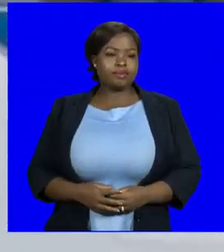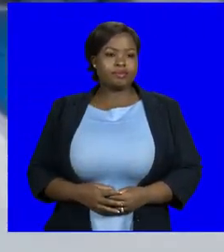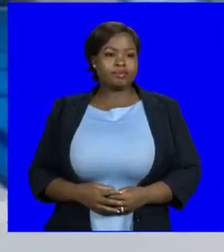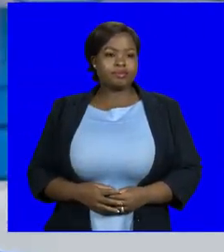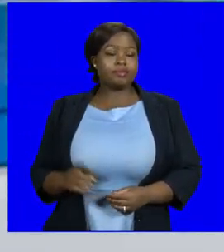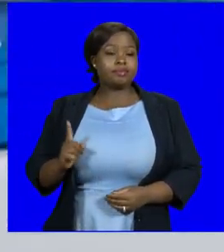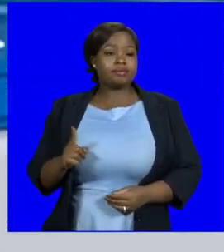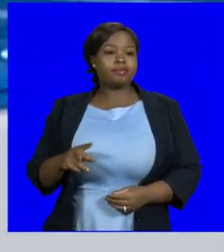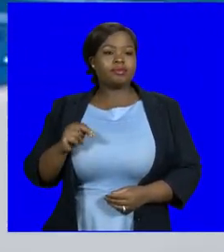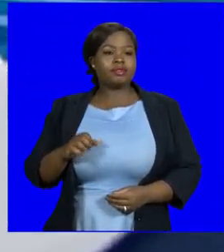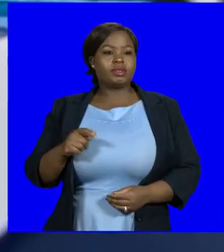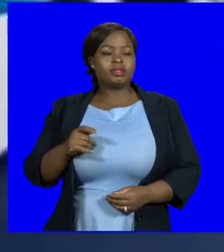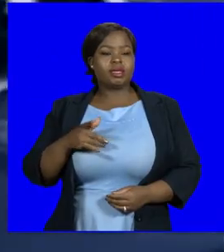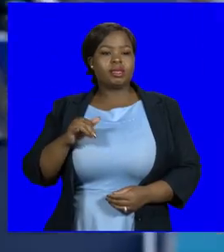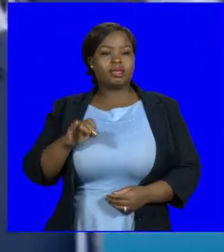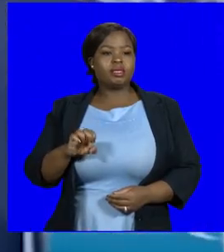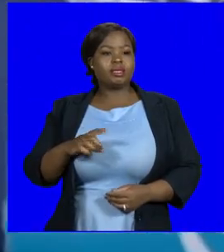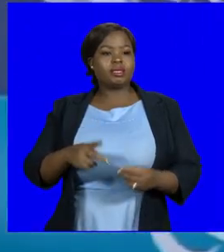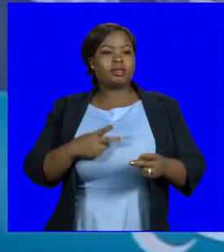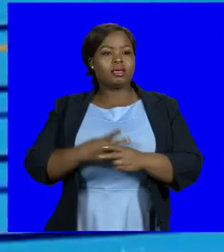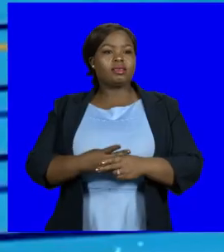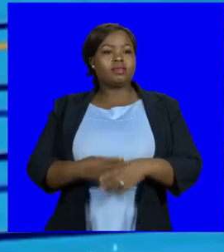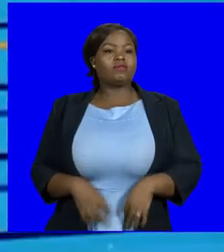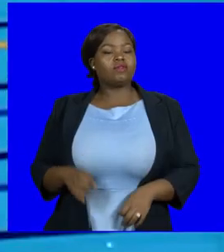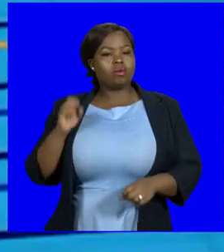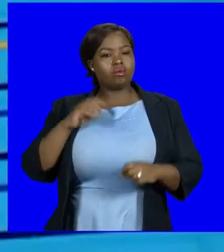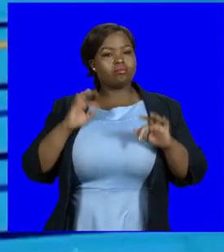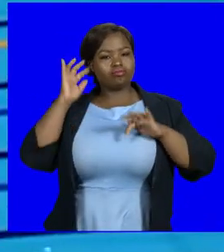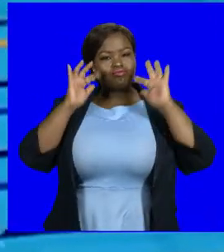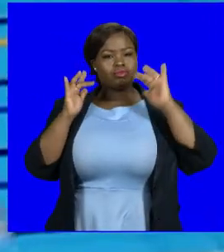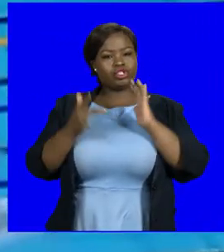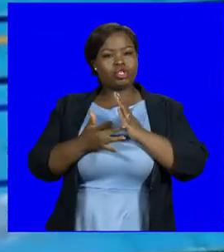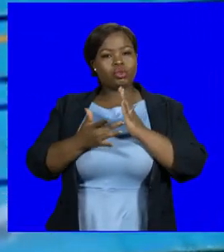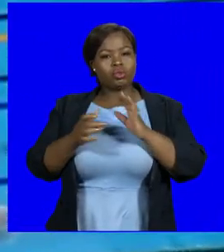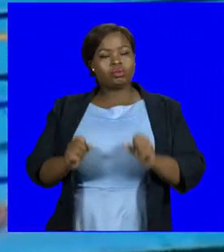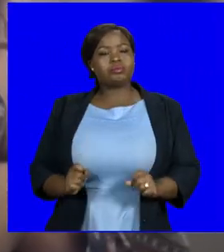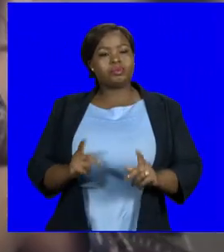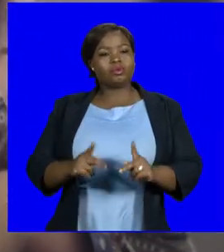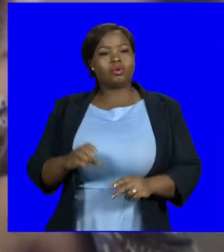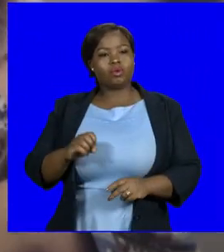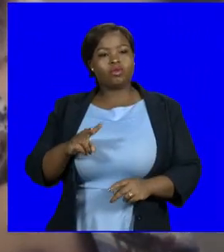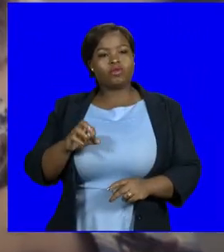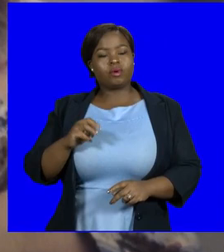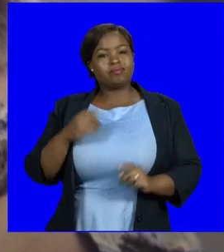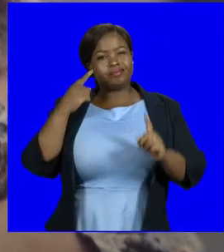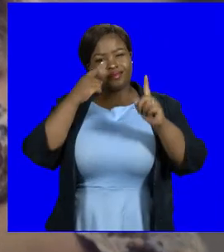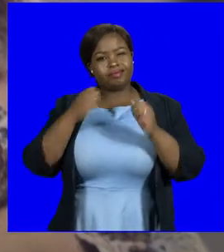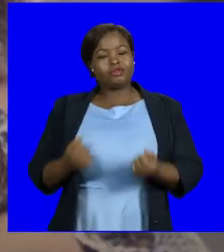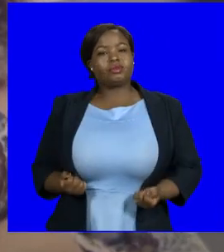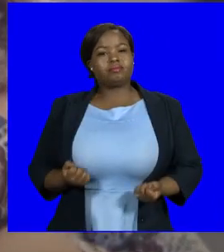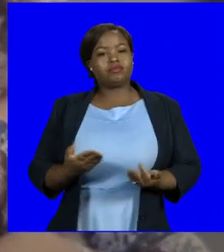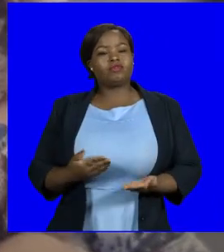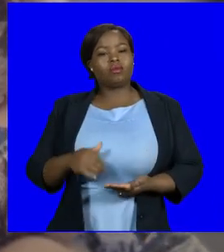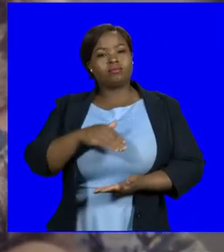has partnered with Sports Podium, an innovative information technology platform that provides and aims to serve the need of